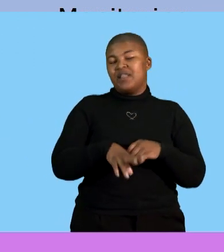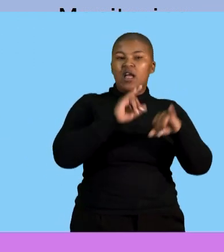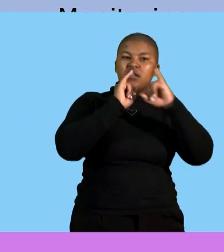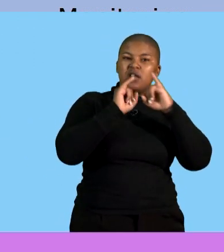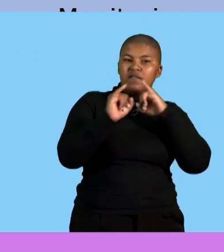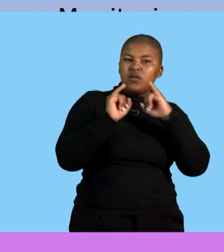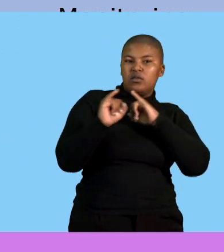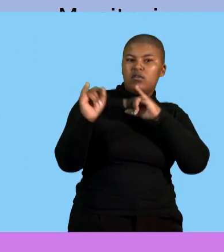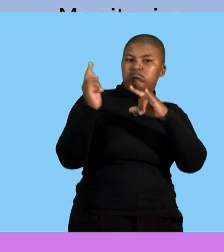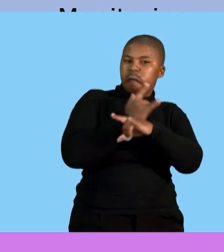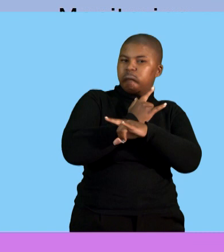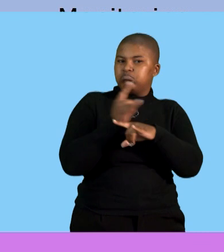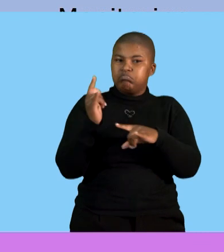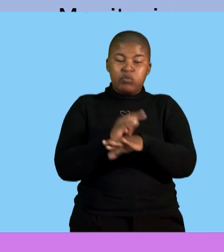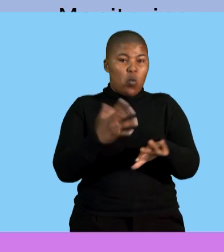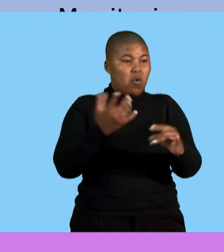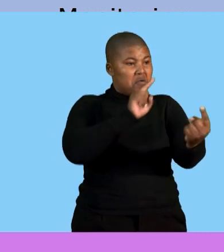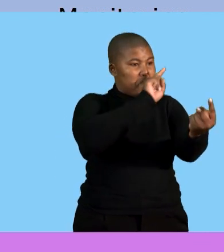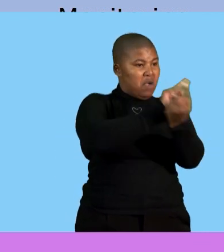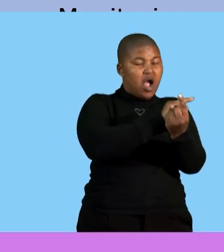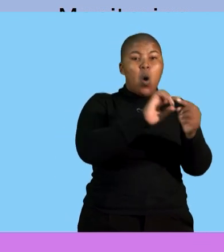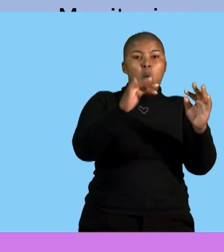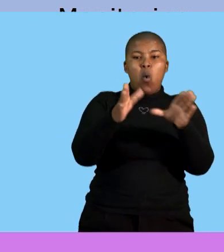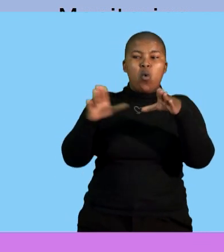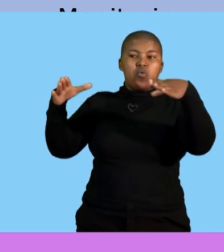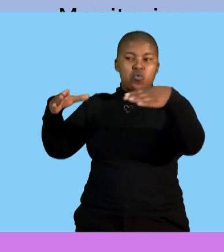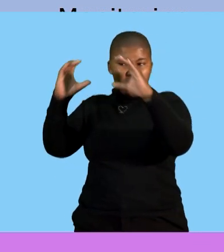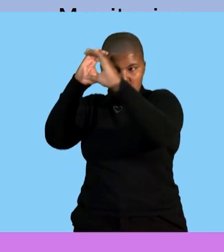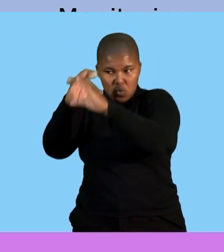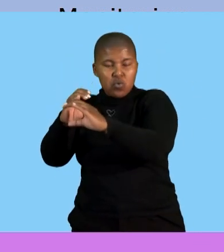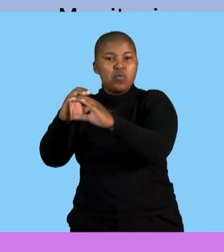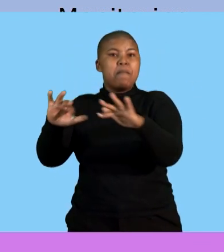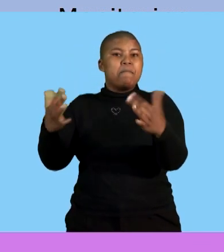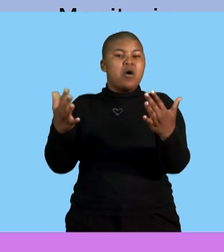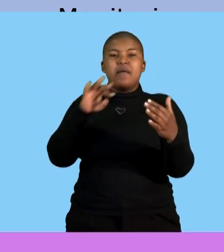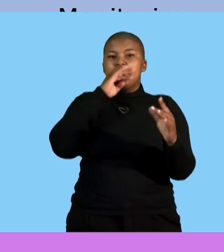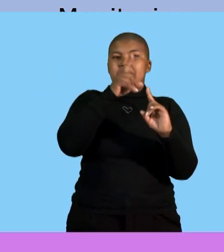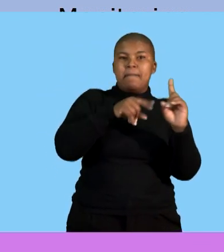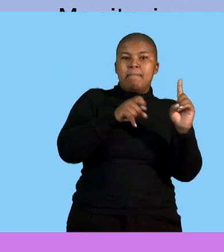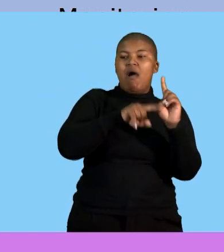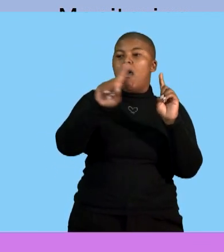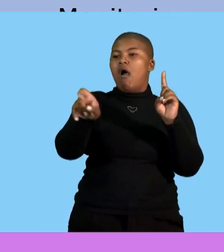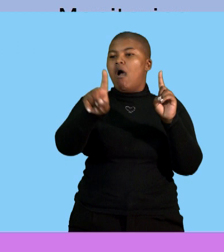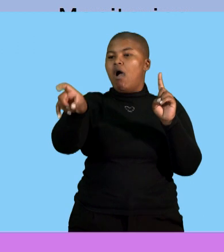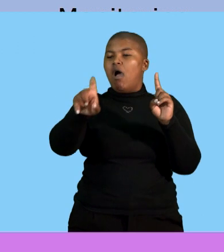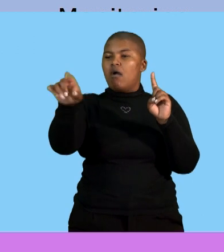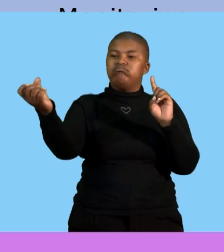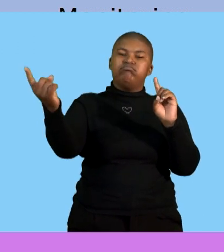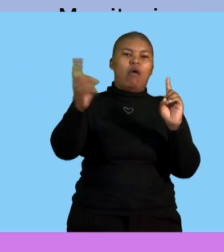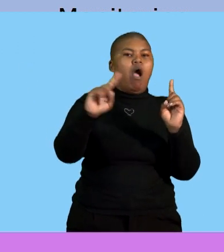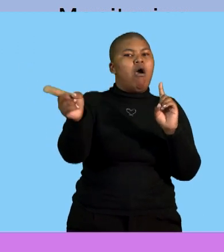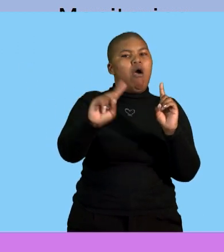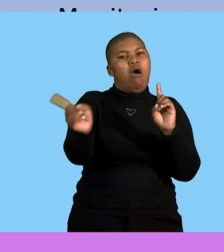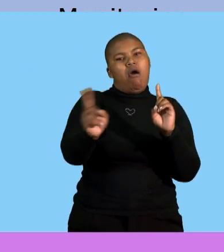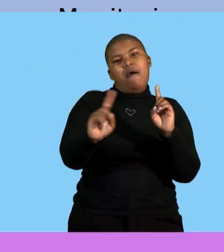be an individual or a focus group whereby an interviewer will ask question and then he will get